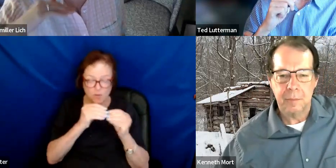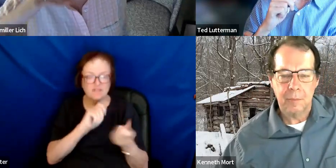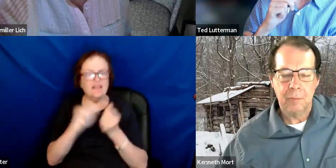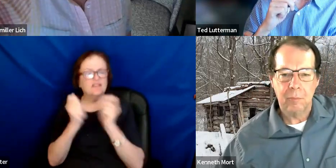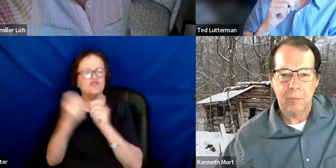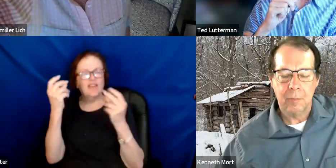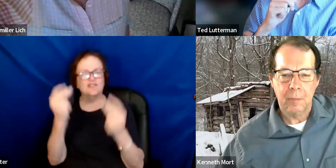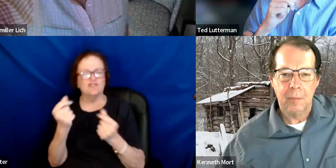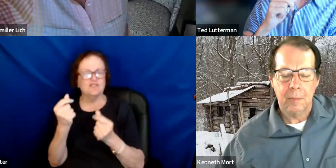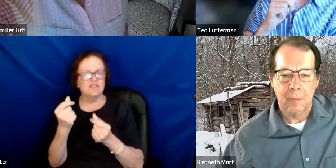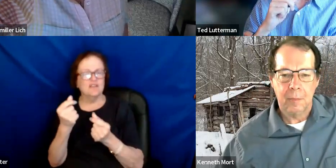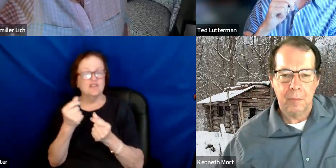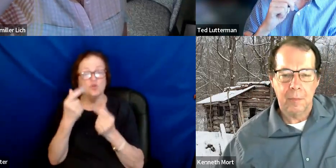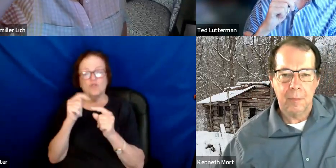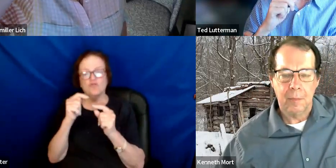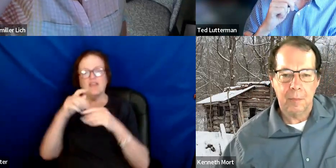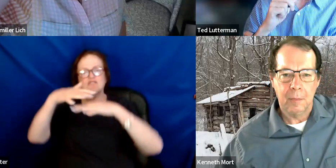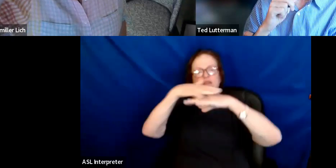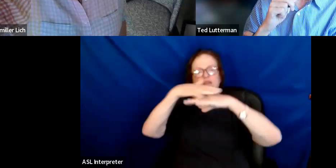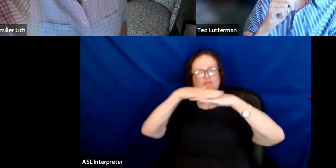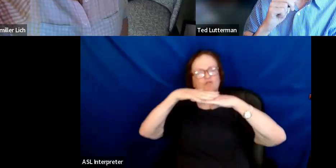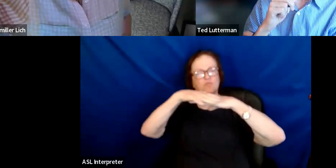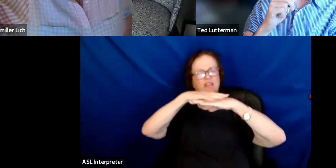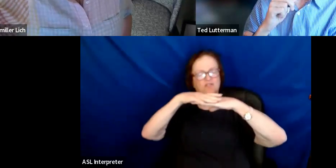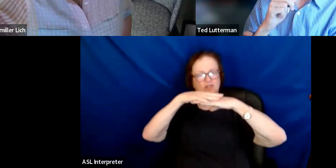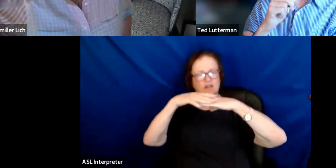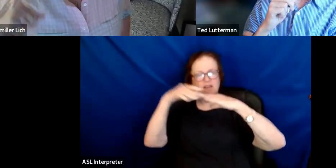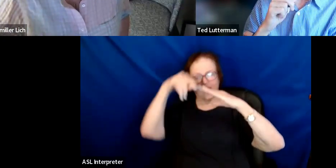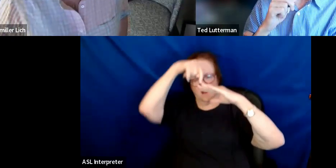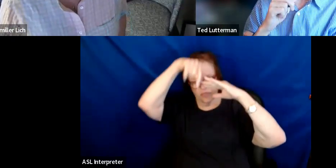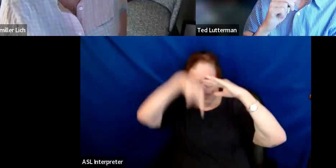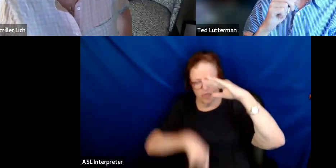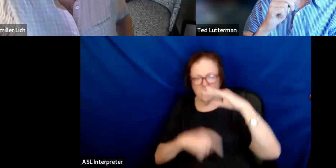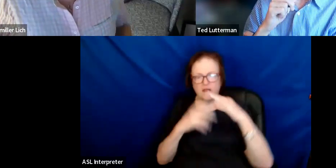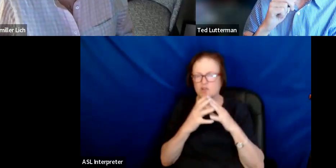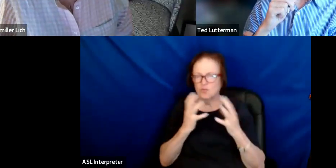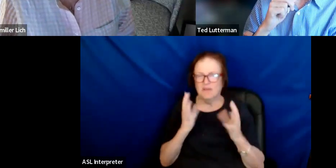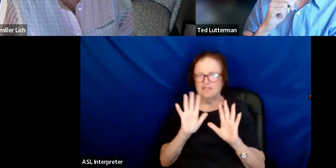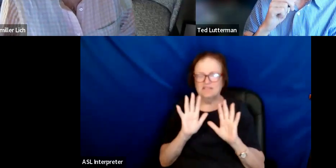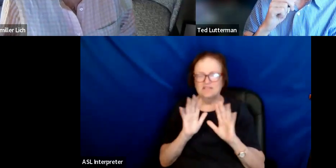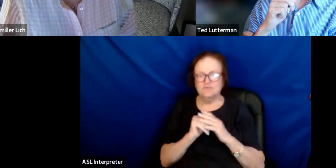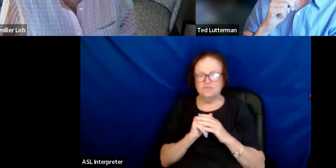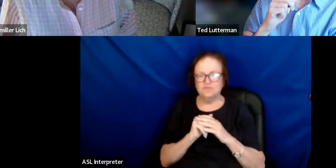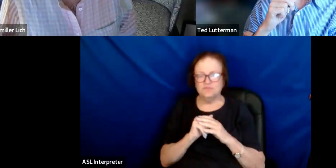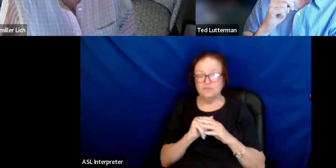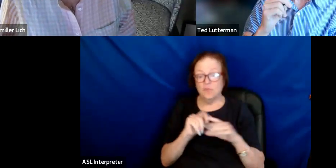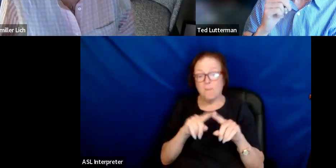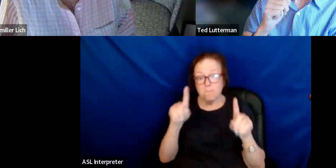trying to stay at a higher level of abstraction to try to understand kind of the force of things.